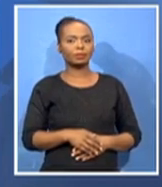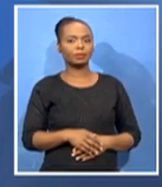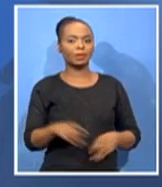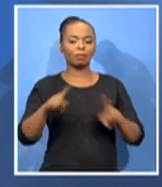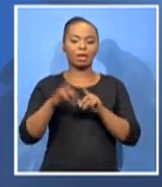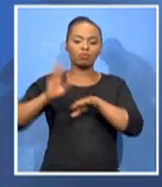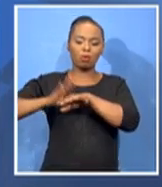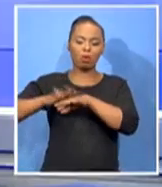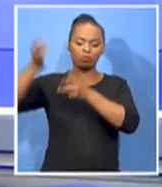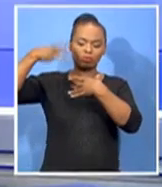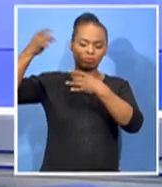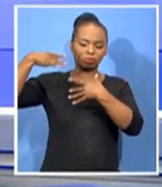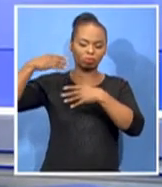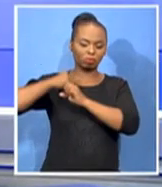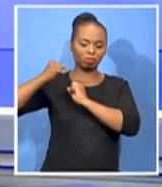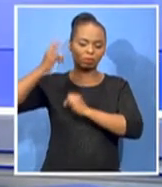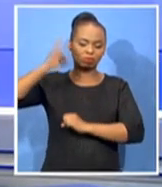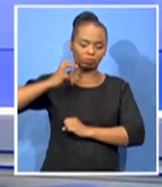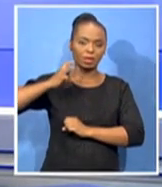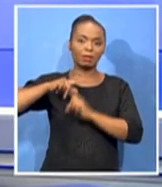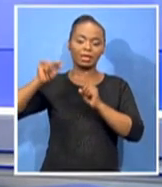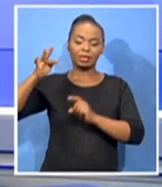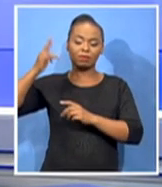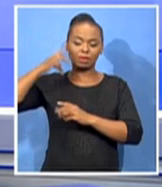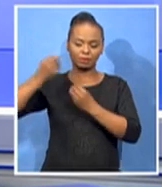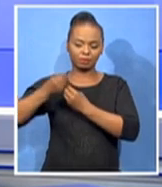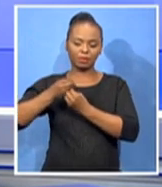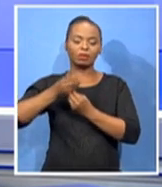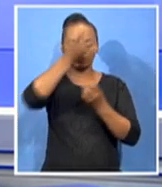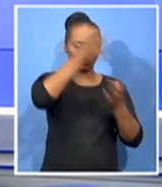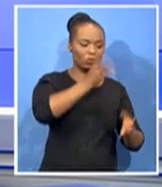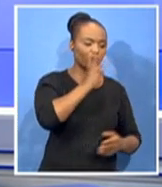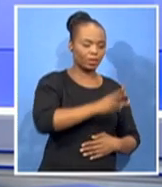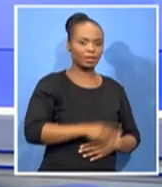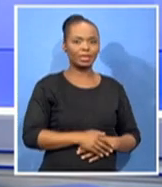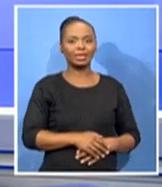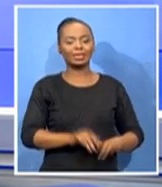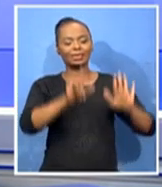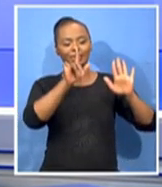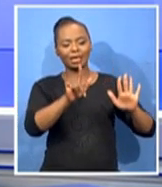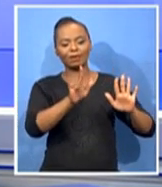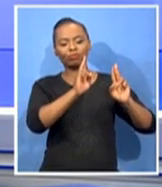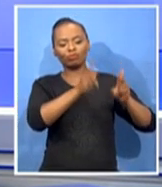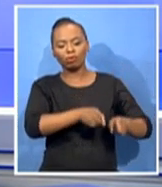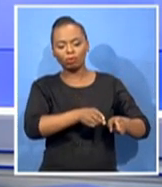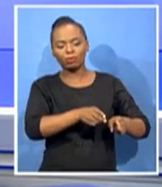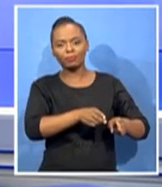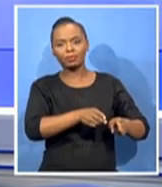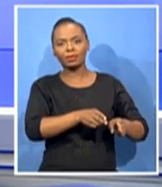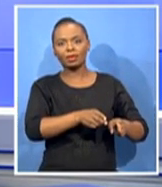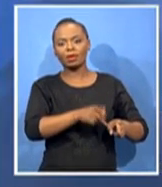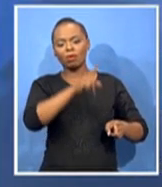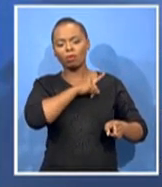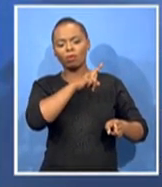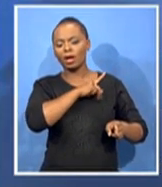will. Okay, so with the 7 who were killed, do you know what led to their deaths? Well,